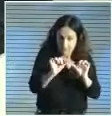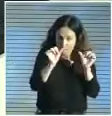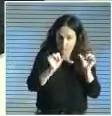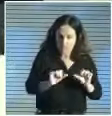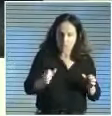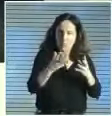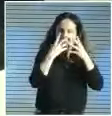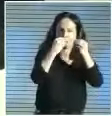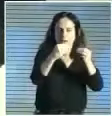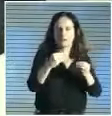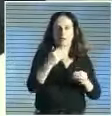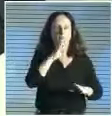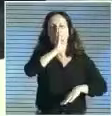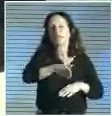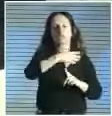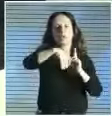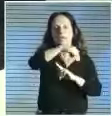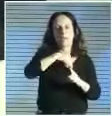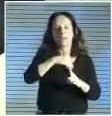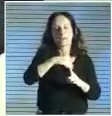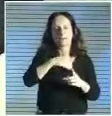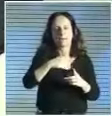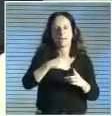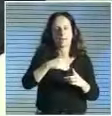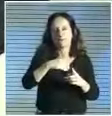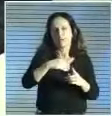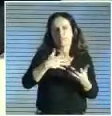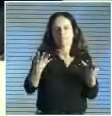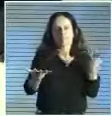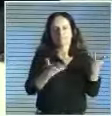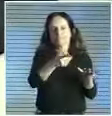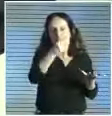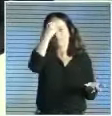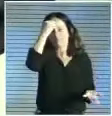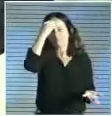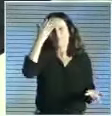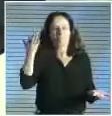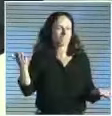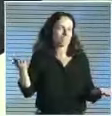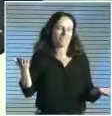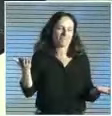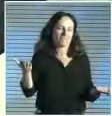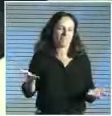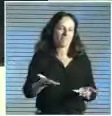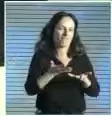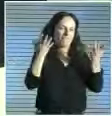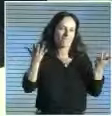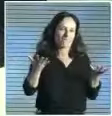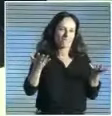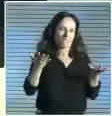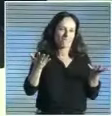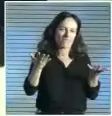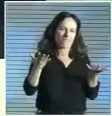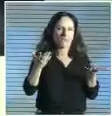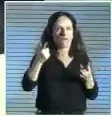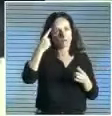start speaking about environment, they think that, cruise line, airlines, all of them are doing